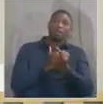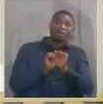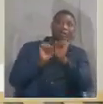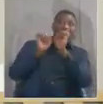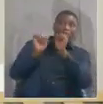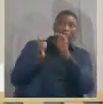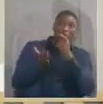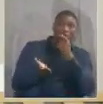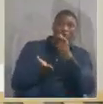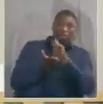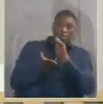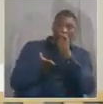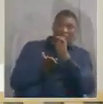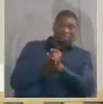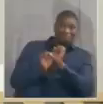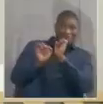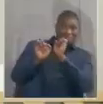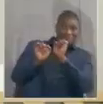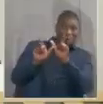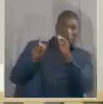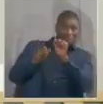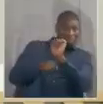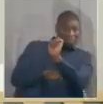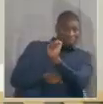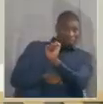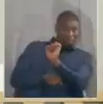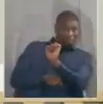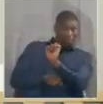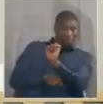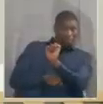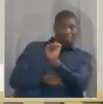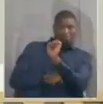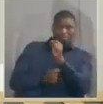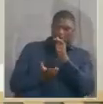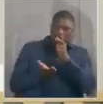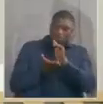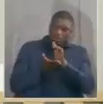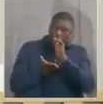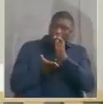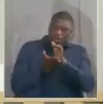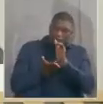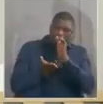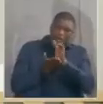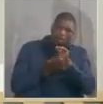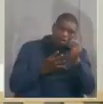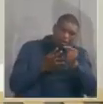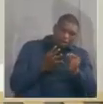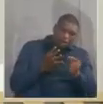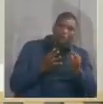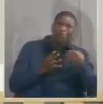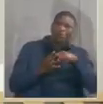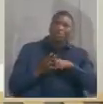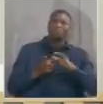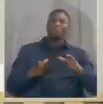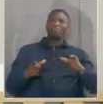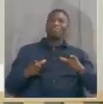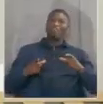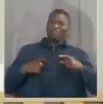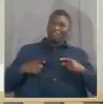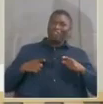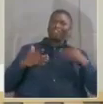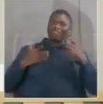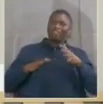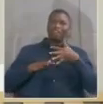recommendations by Moerane Commission were implemented in advance by the